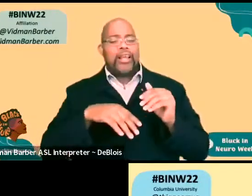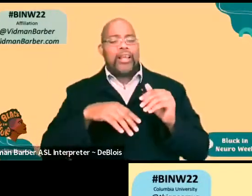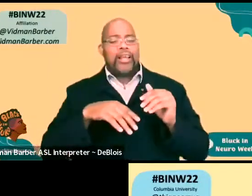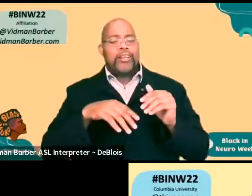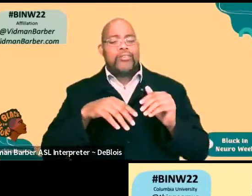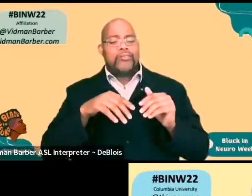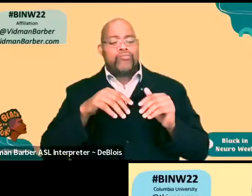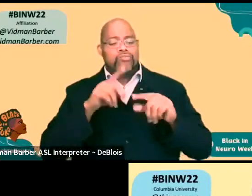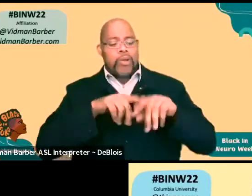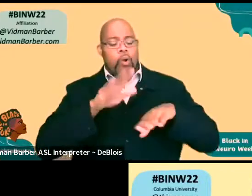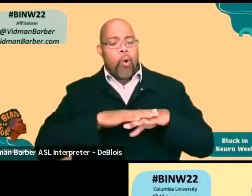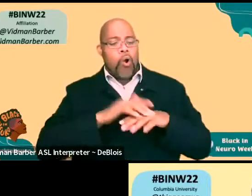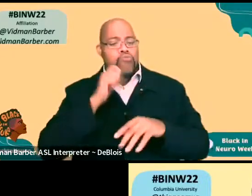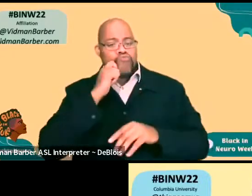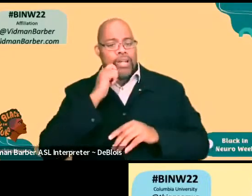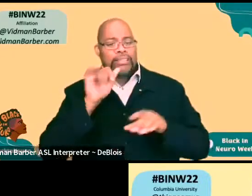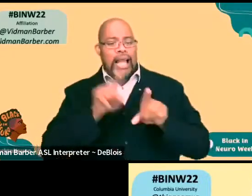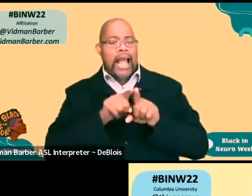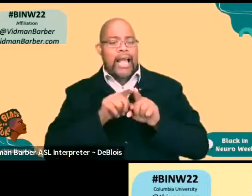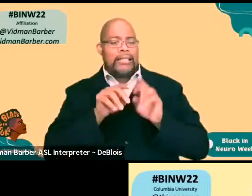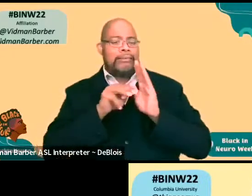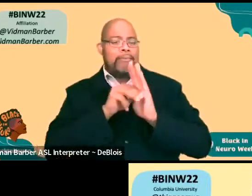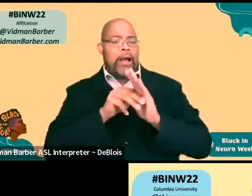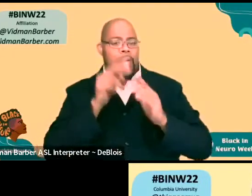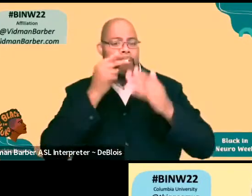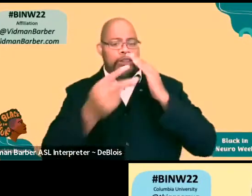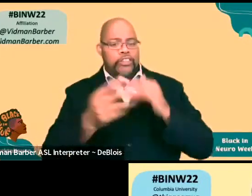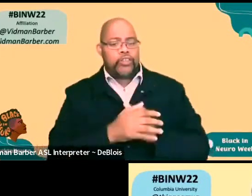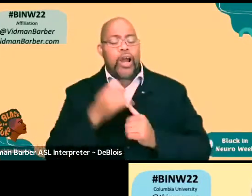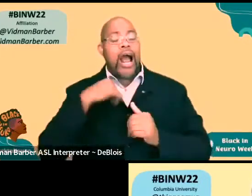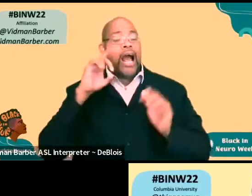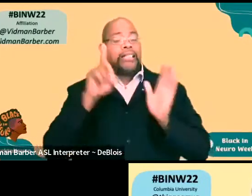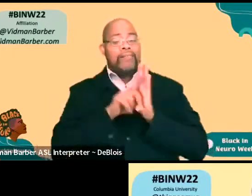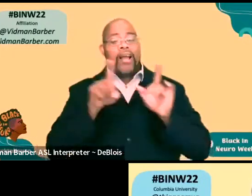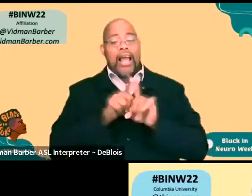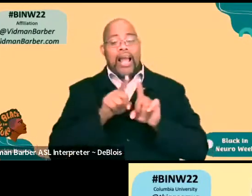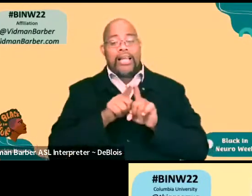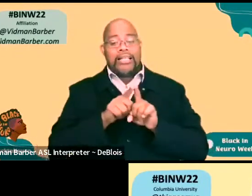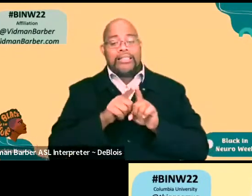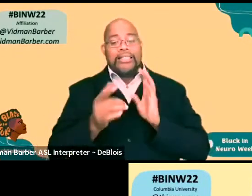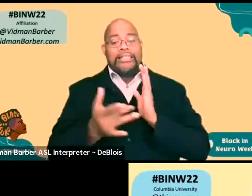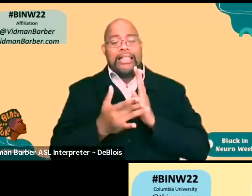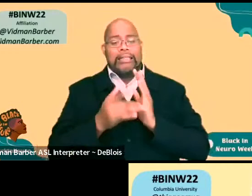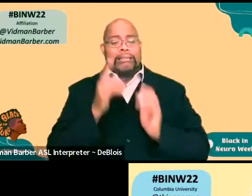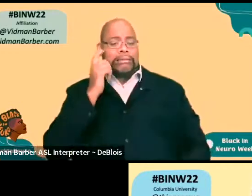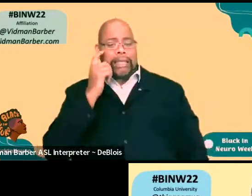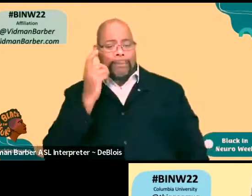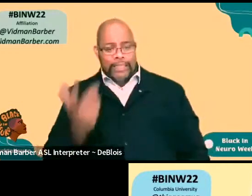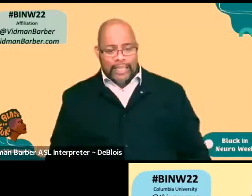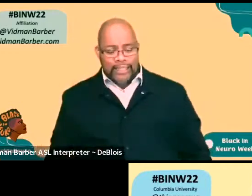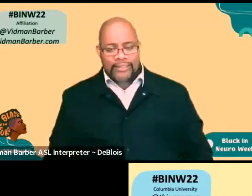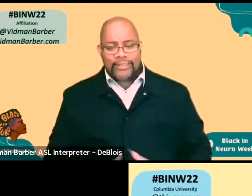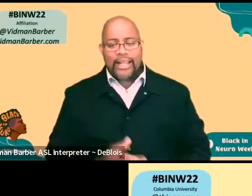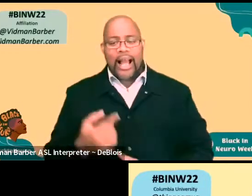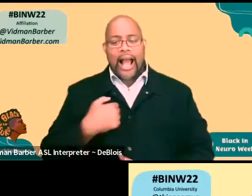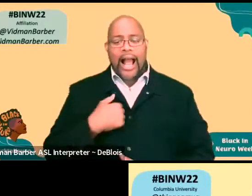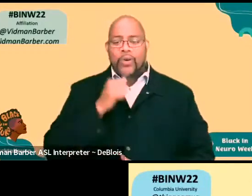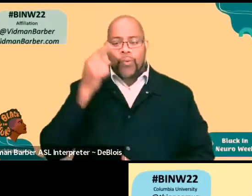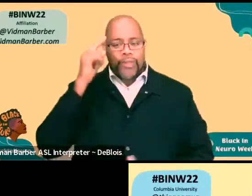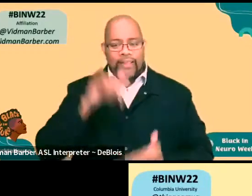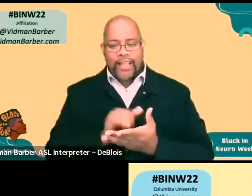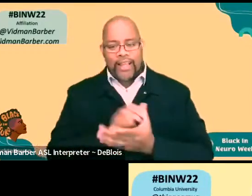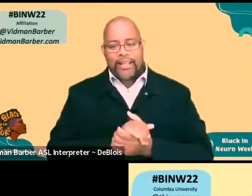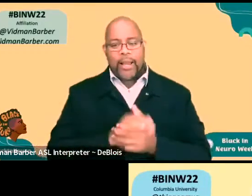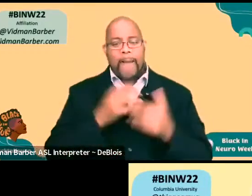predictor. I hope that makes sense. So yeah, I actually identify as a techno skeptic. I don't think